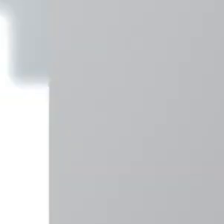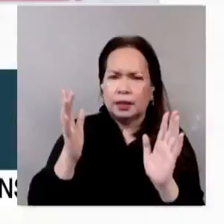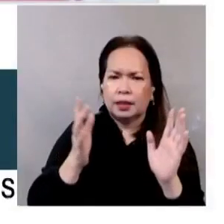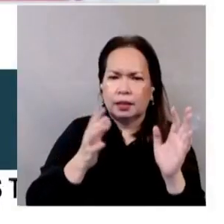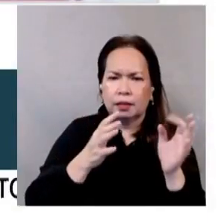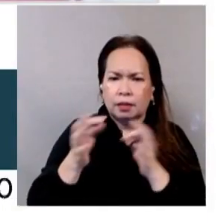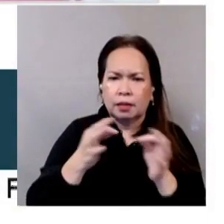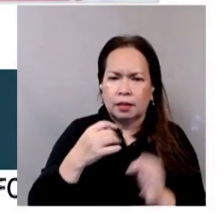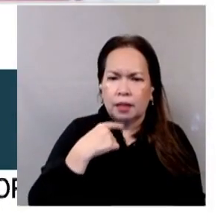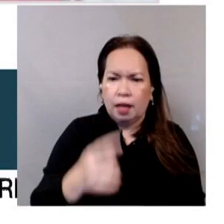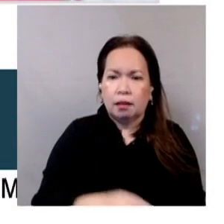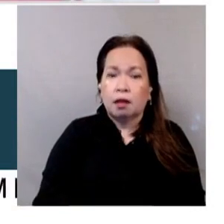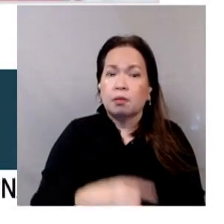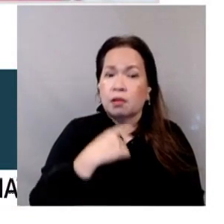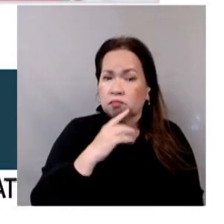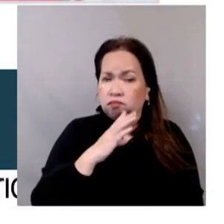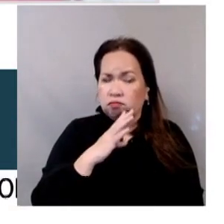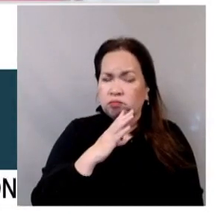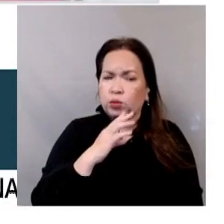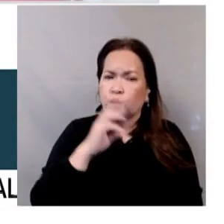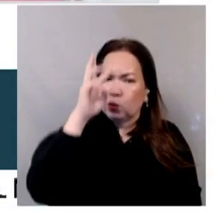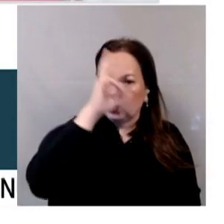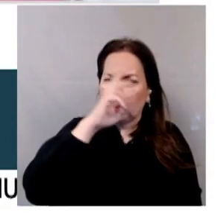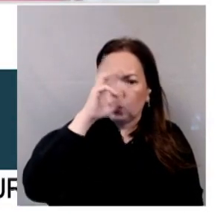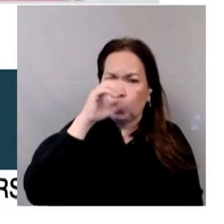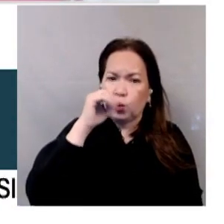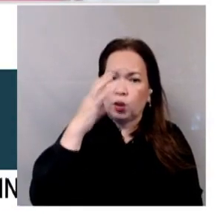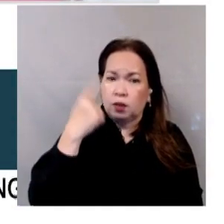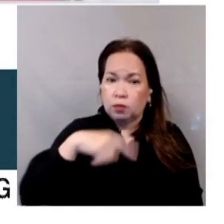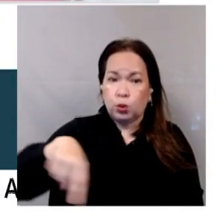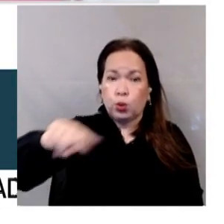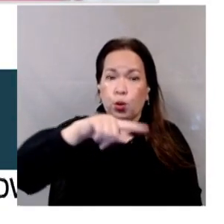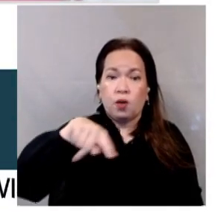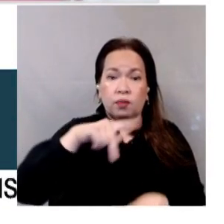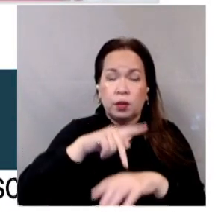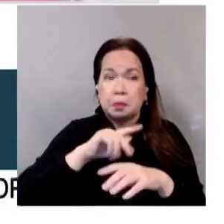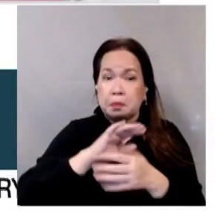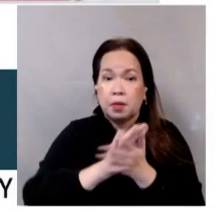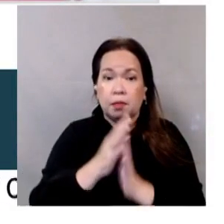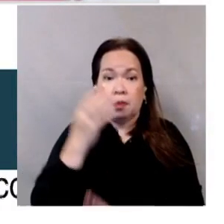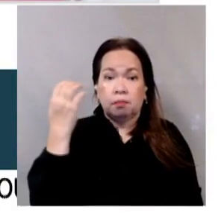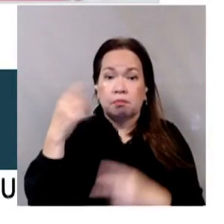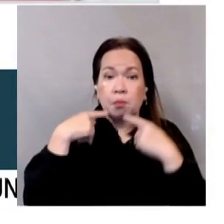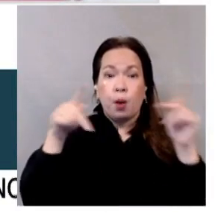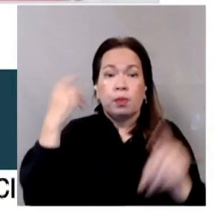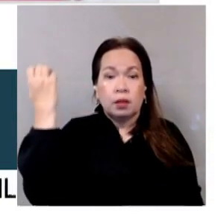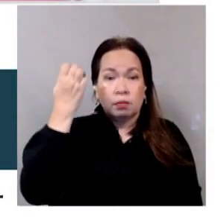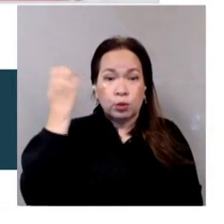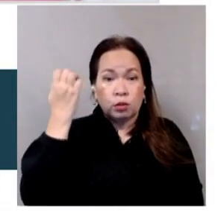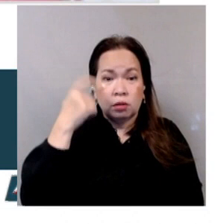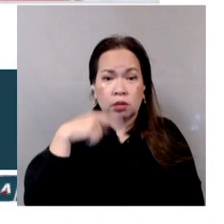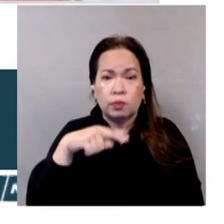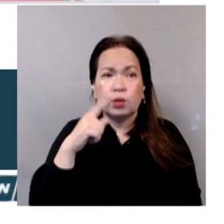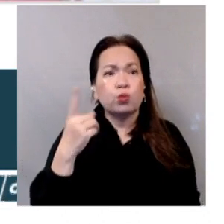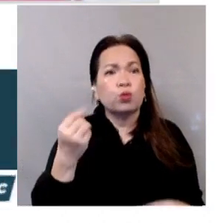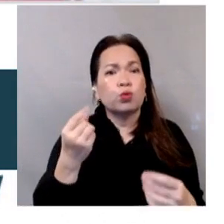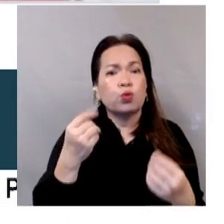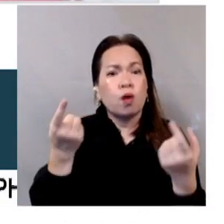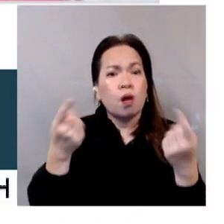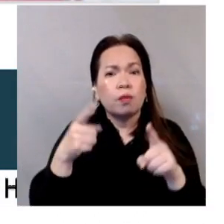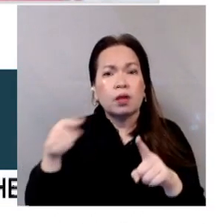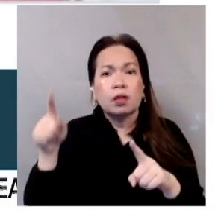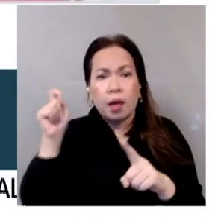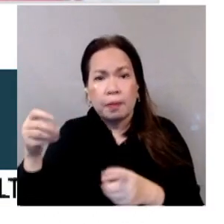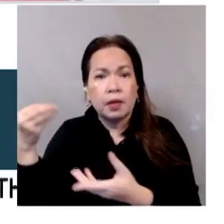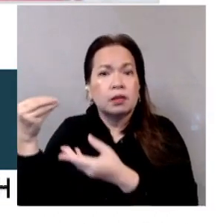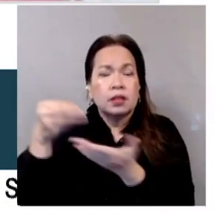Pag inalis po natin yung state of public emergency, ano mangyayari po do sa mga privileges, benefits po healthcare workers?